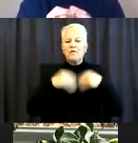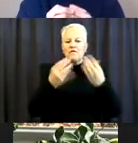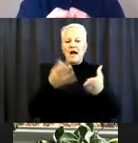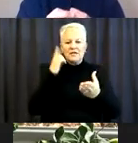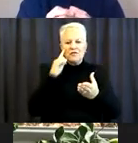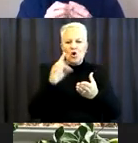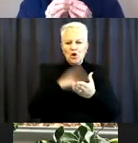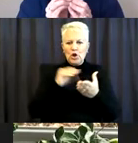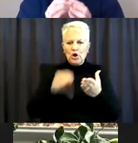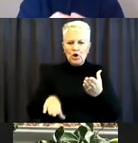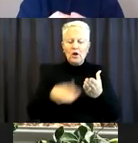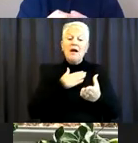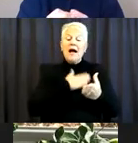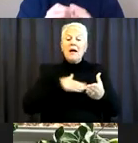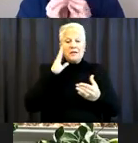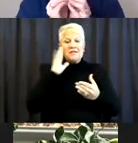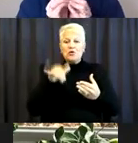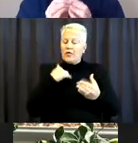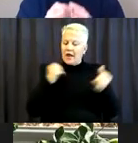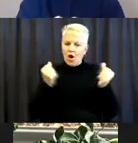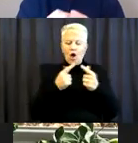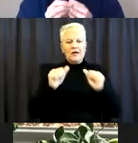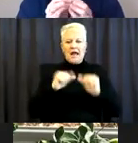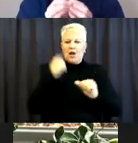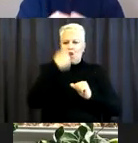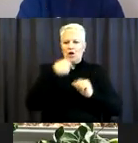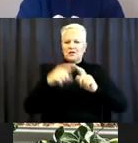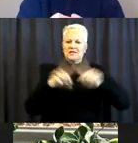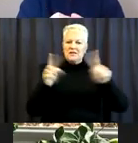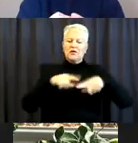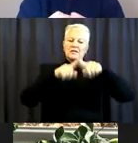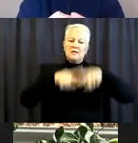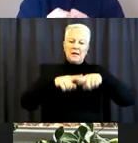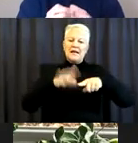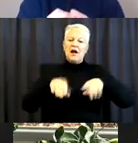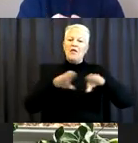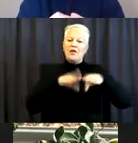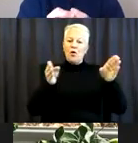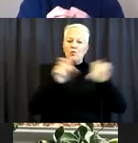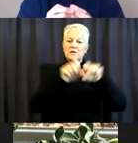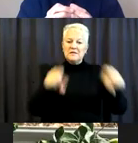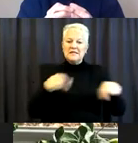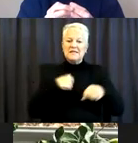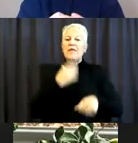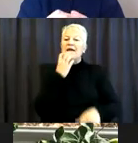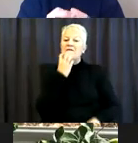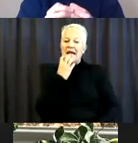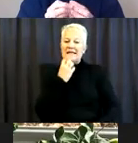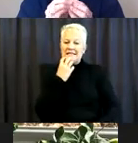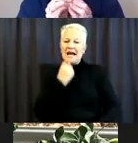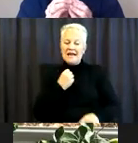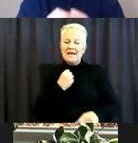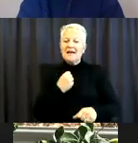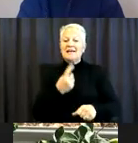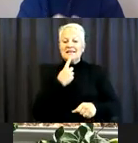So please know they could look quite different depending on the open system that Van Dyke cites, that